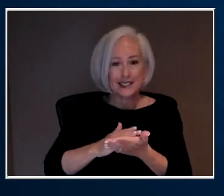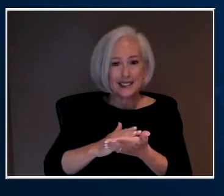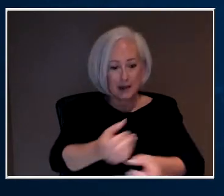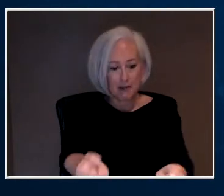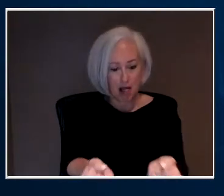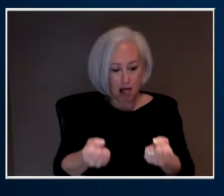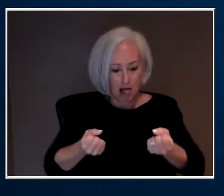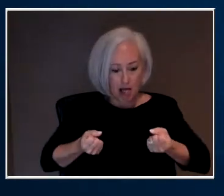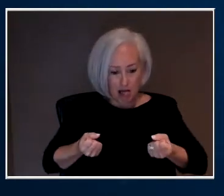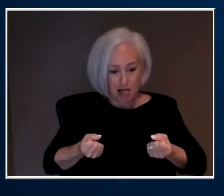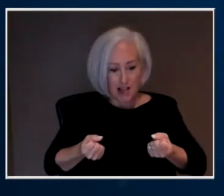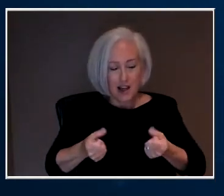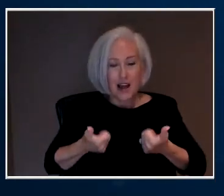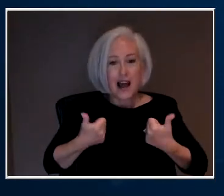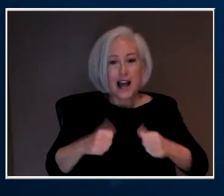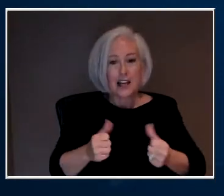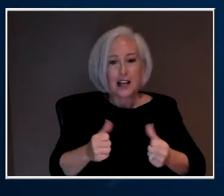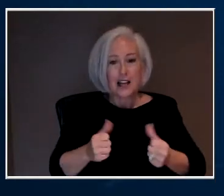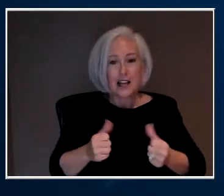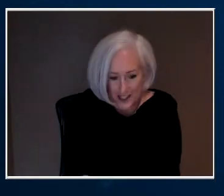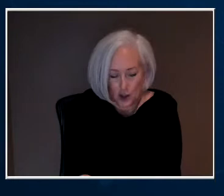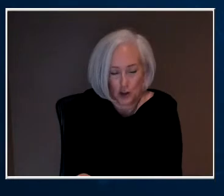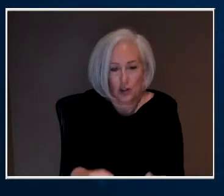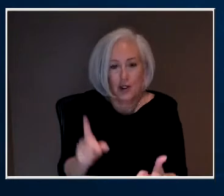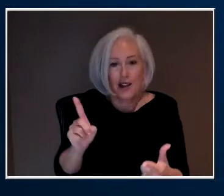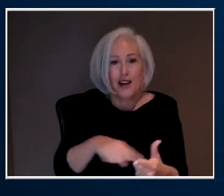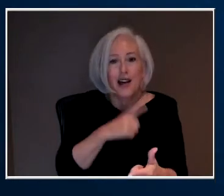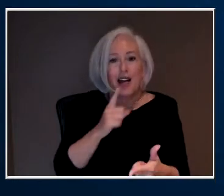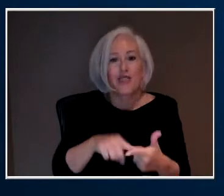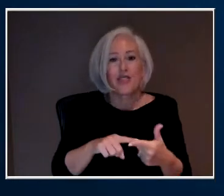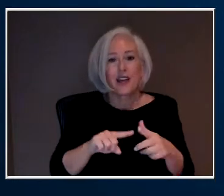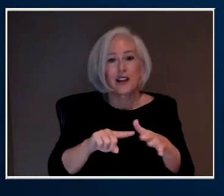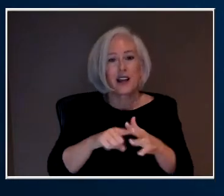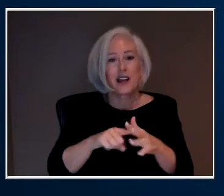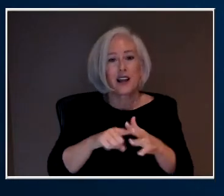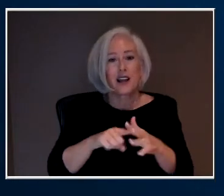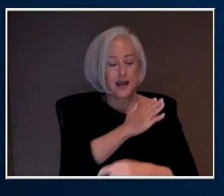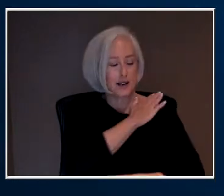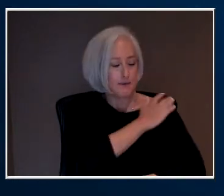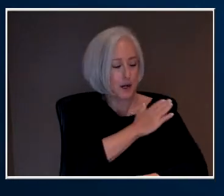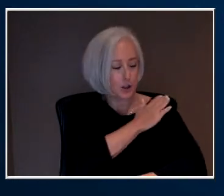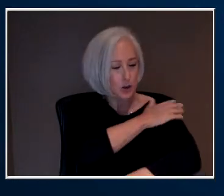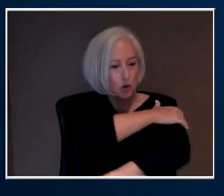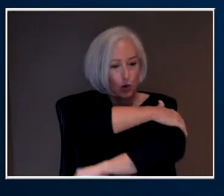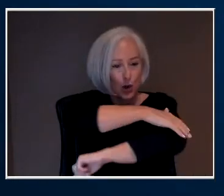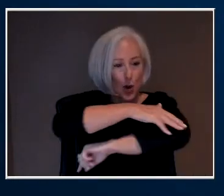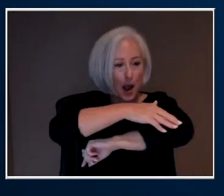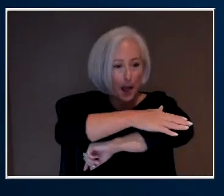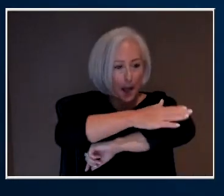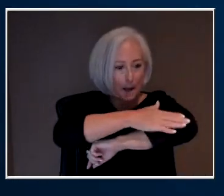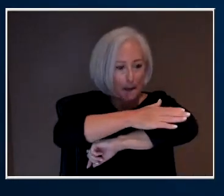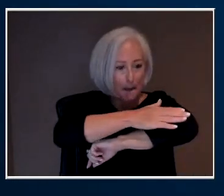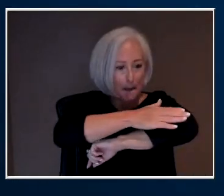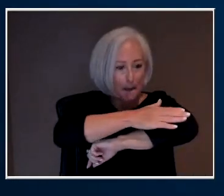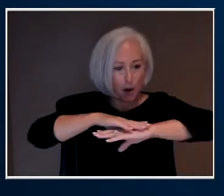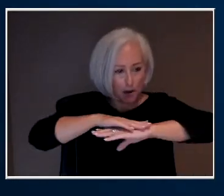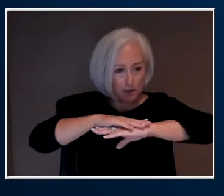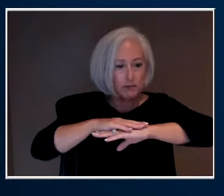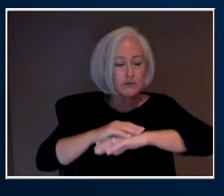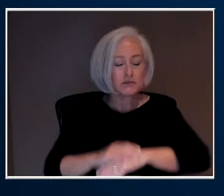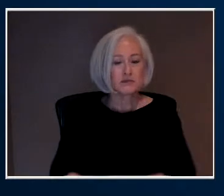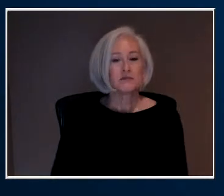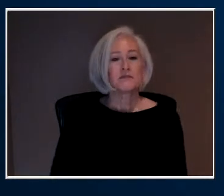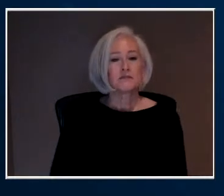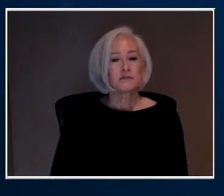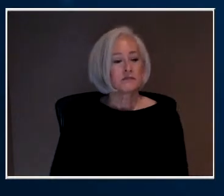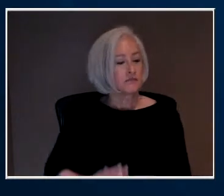to catch it. And that's when I started having pain in my shoulder and my elbow and my arm. And it just got